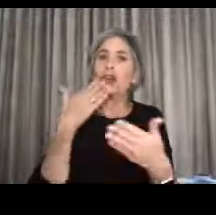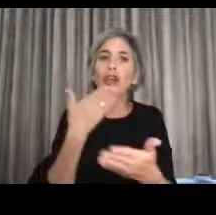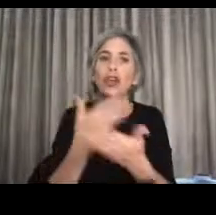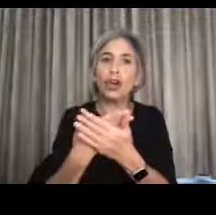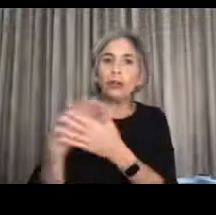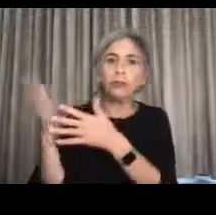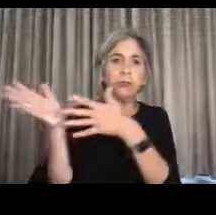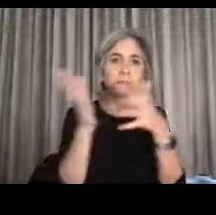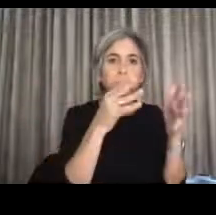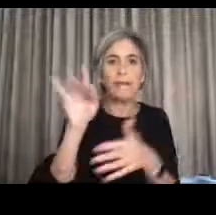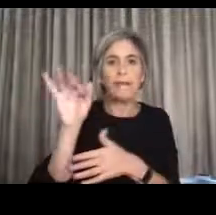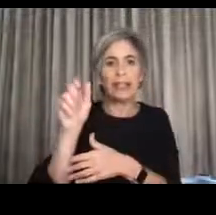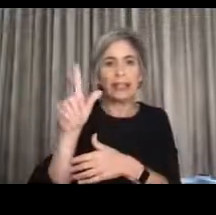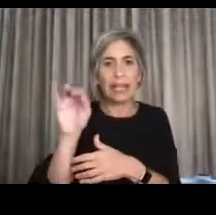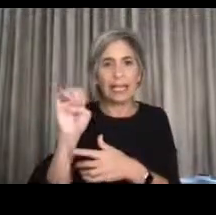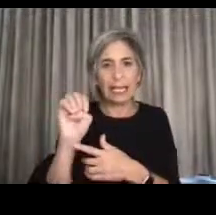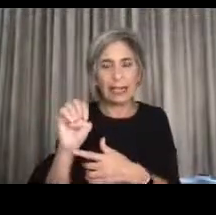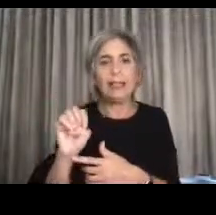source.